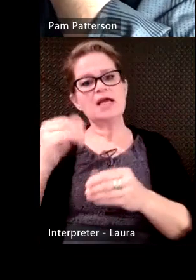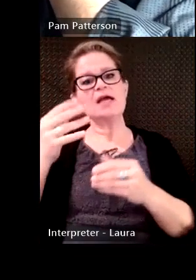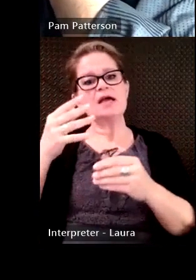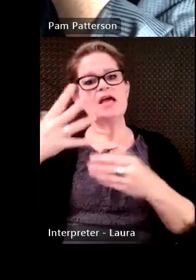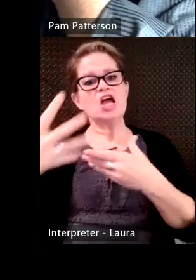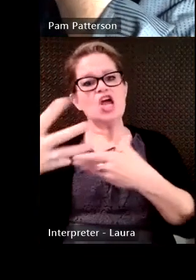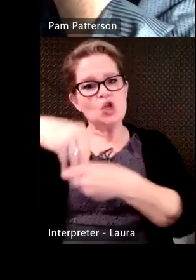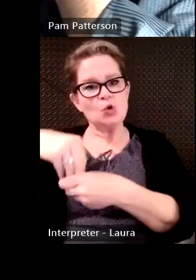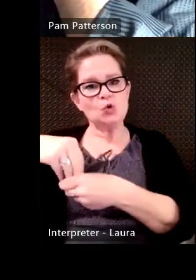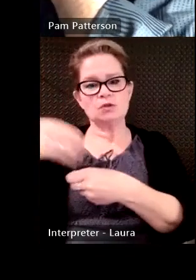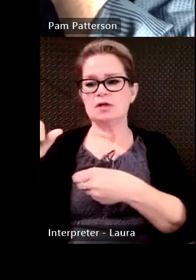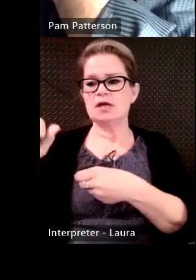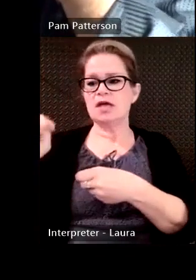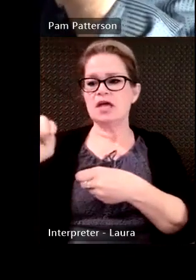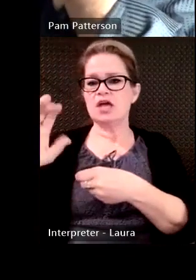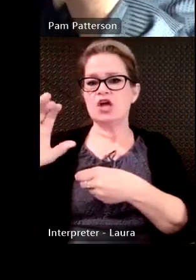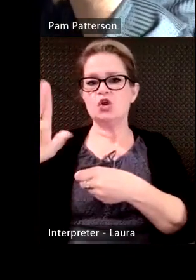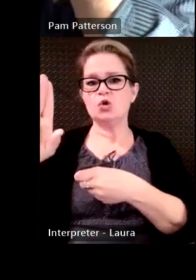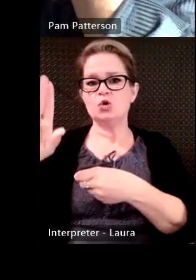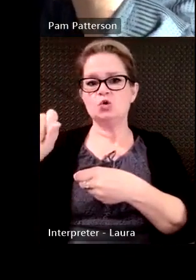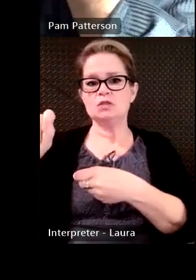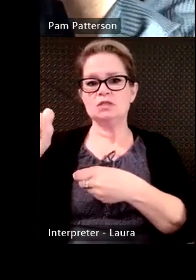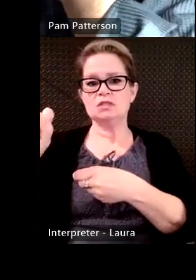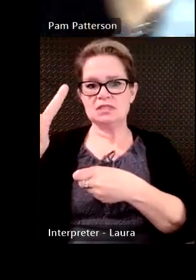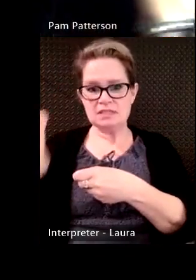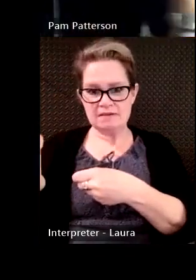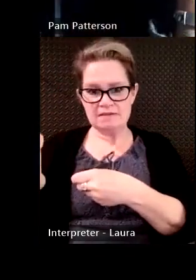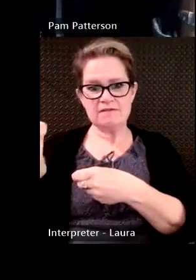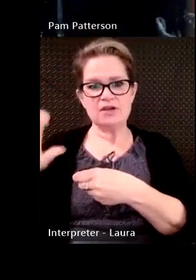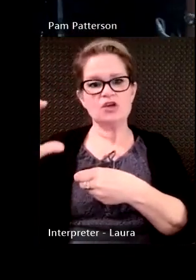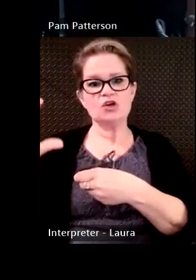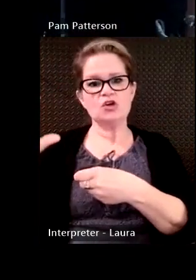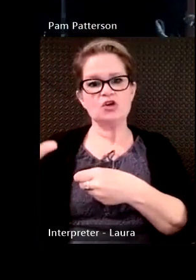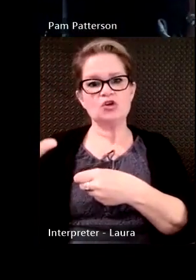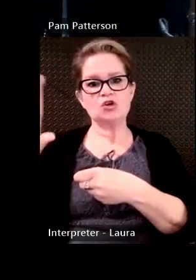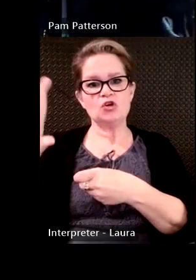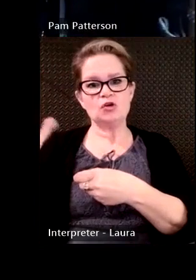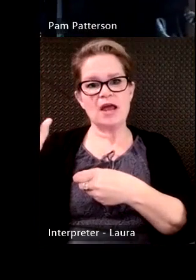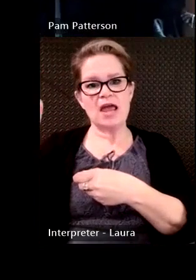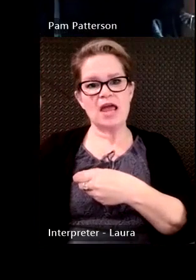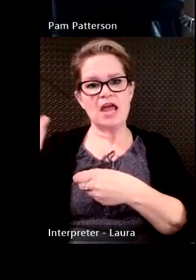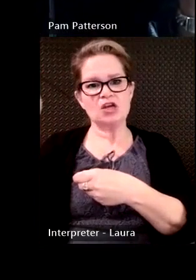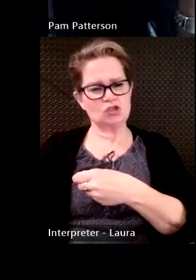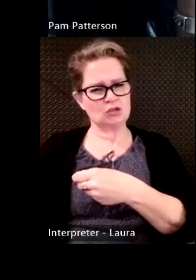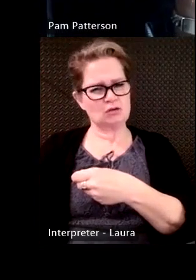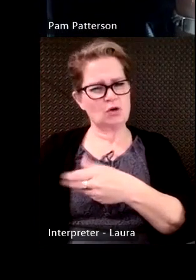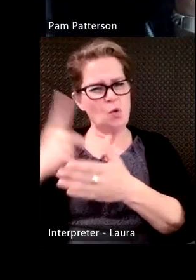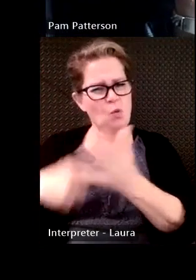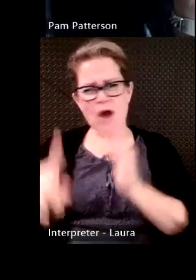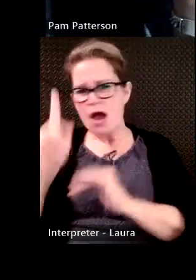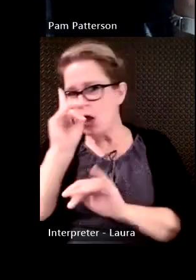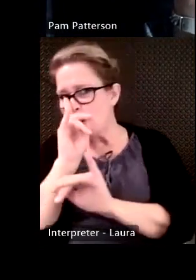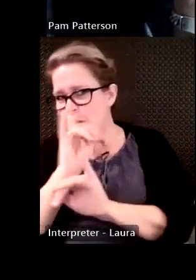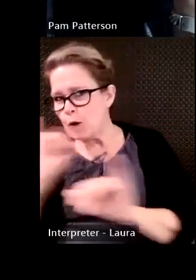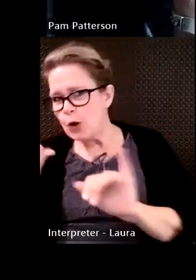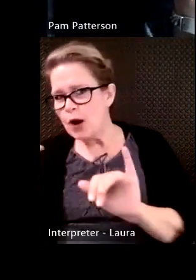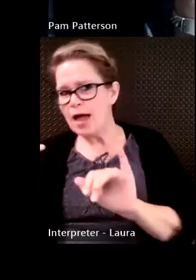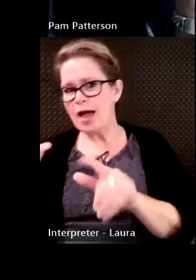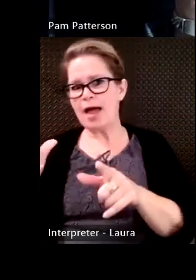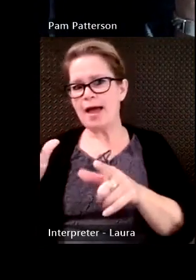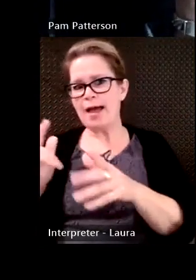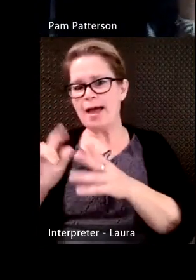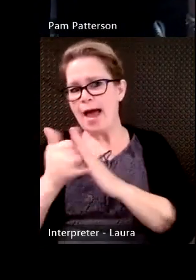inclusive curation can look like and how we can work with the research from CRIP Lab next year at